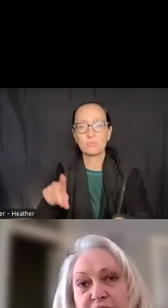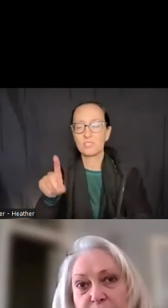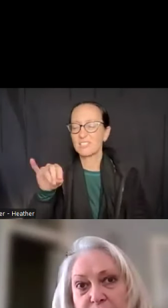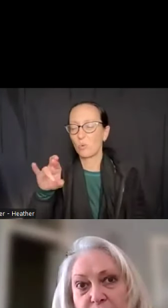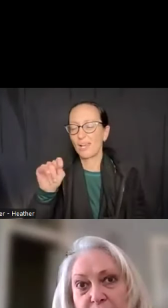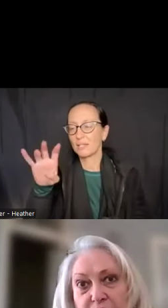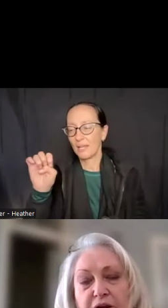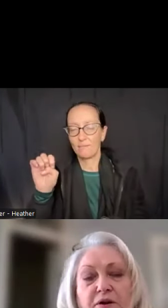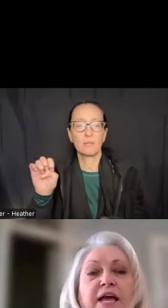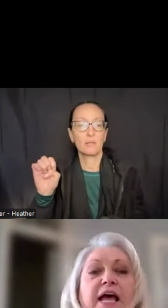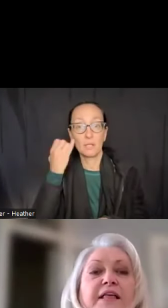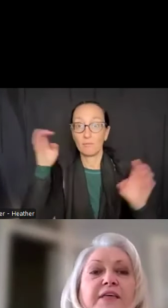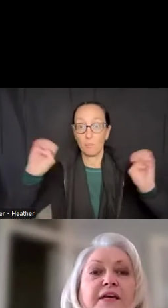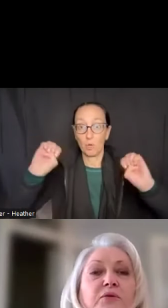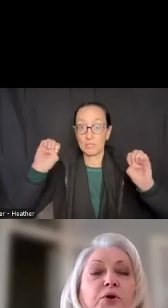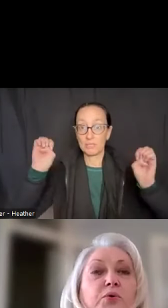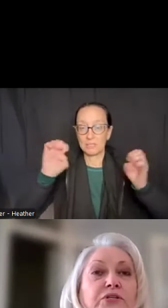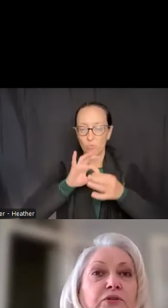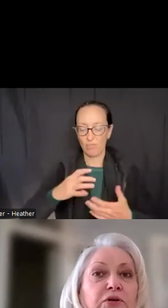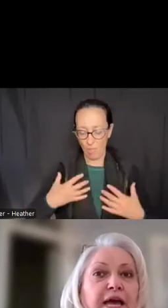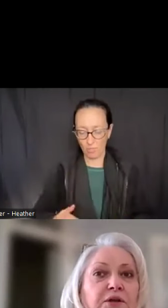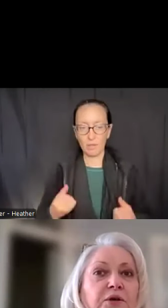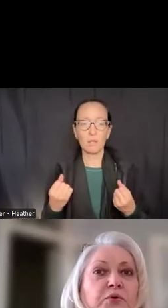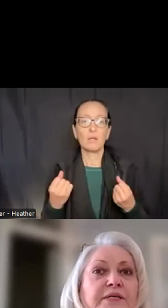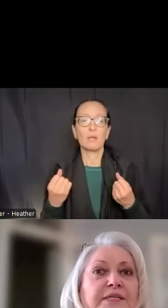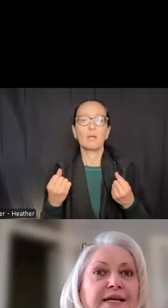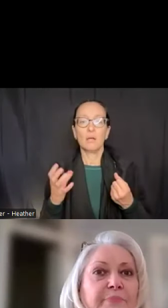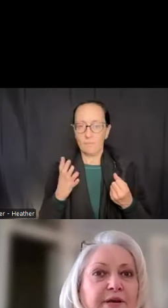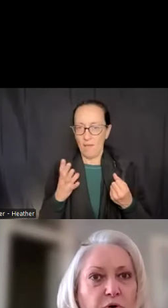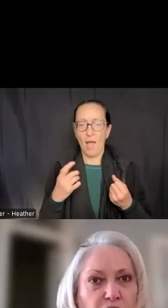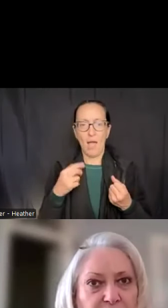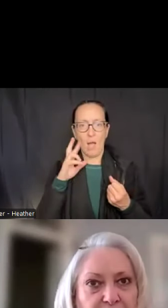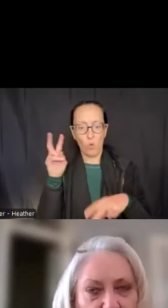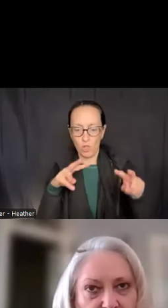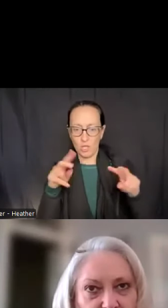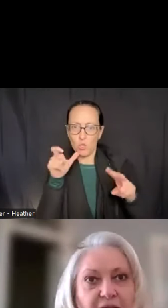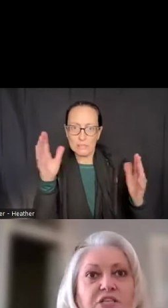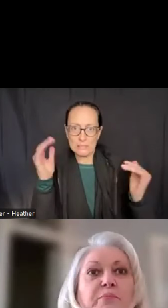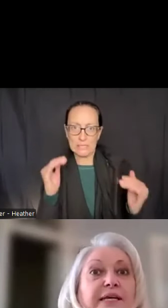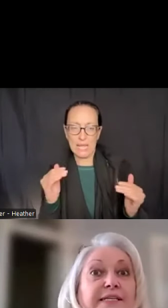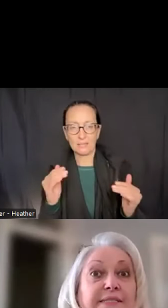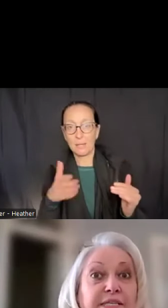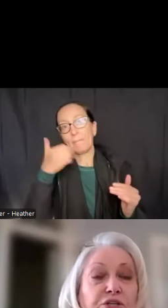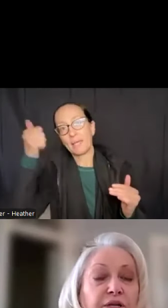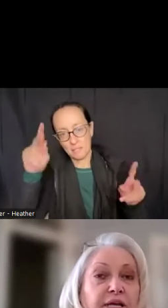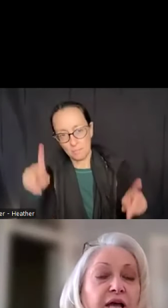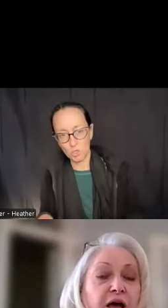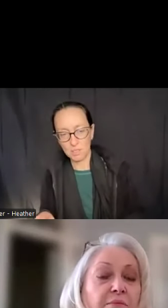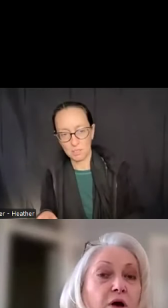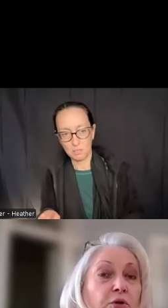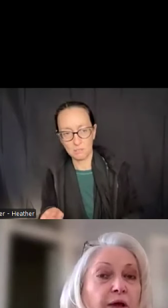an emergency with your health care, then we're going to look at who is the next best person in line to make a